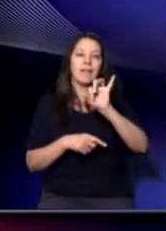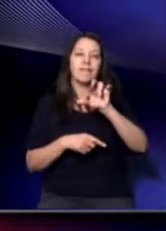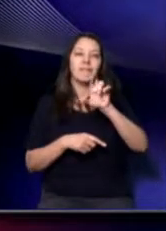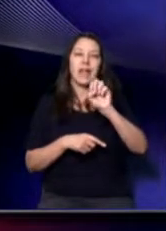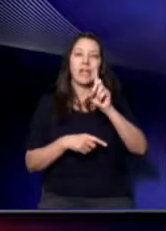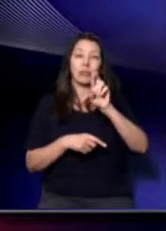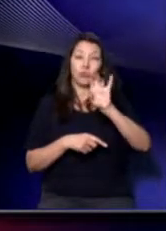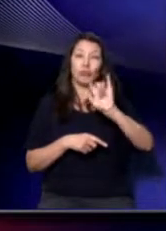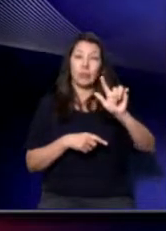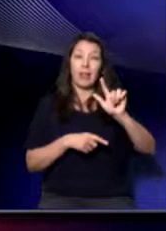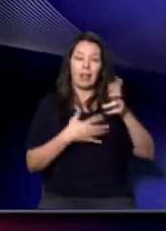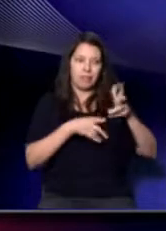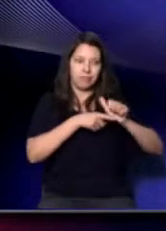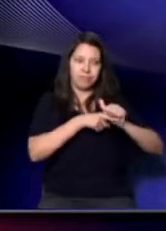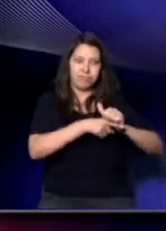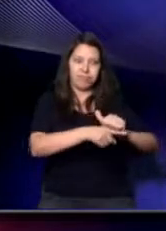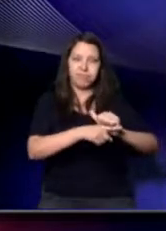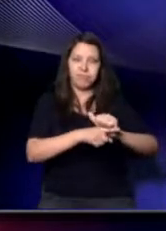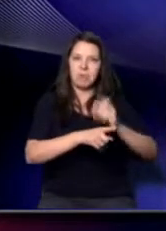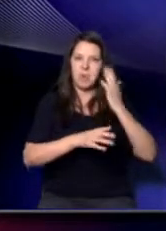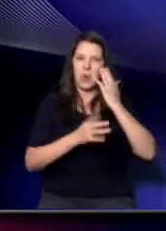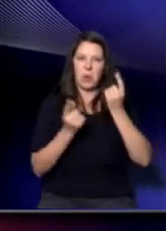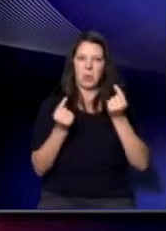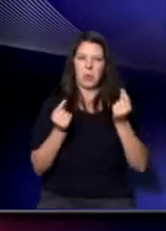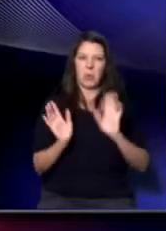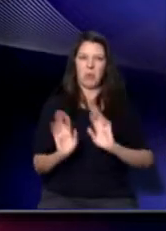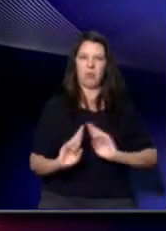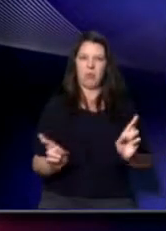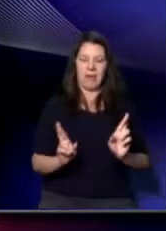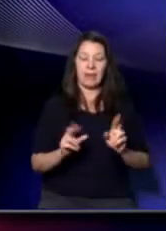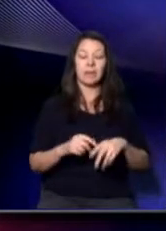occur. There is an agency,